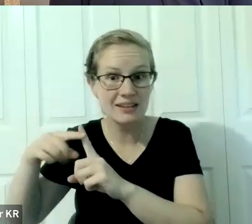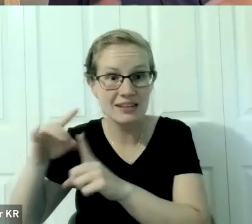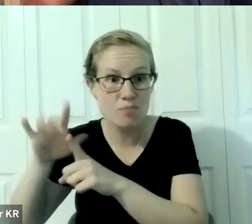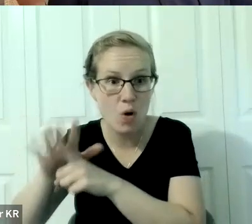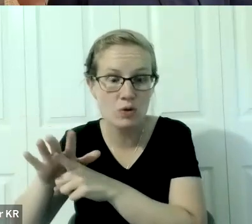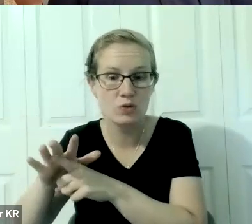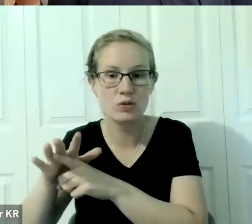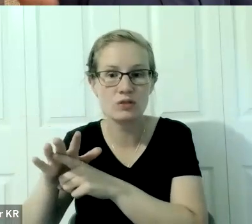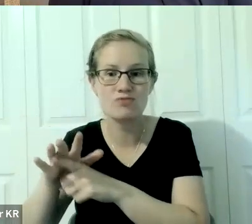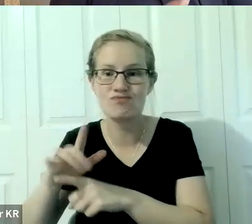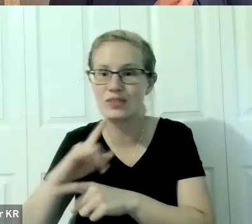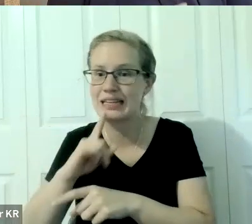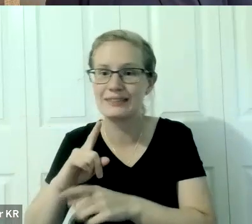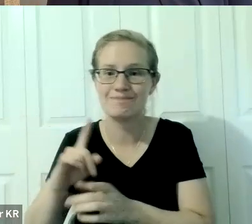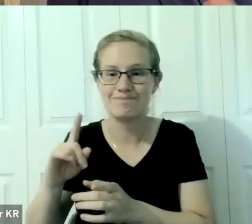like some really